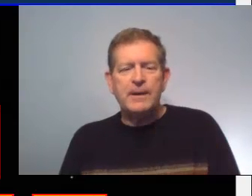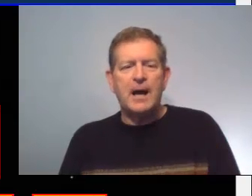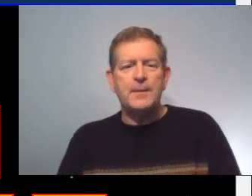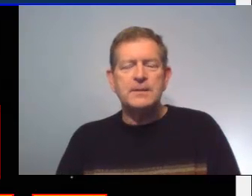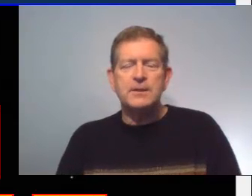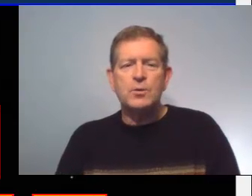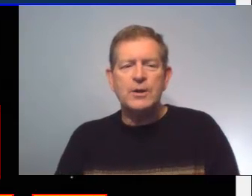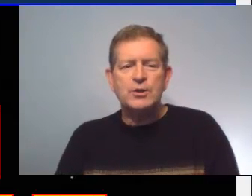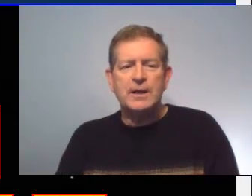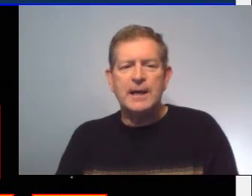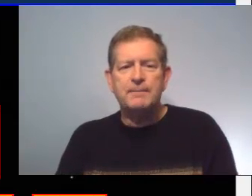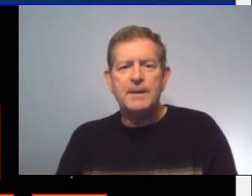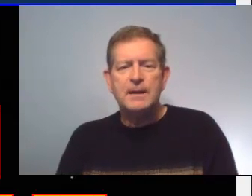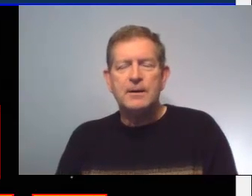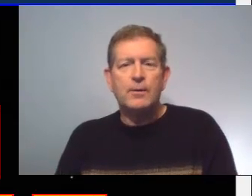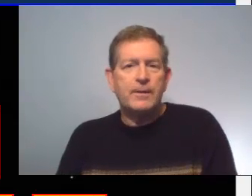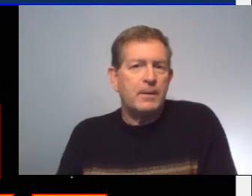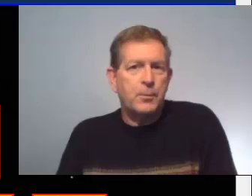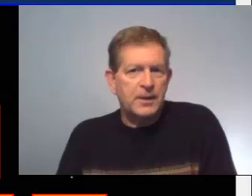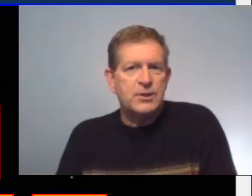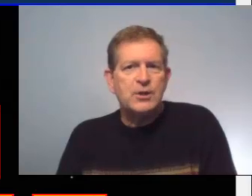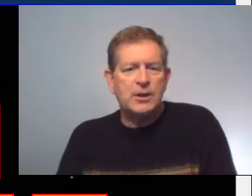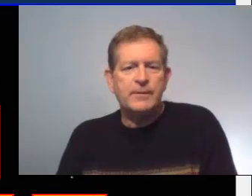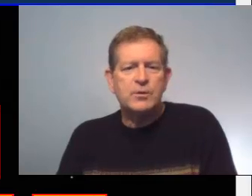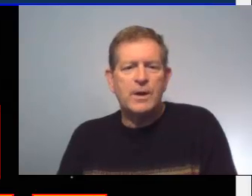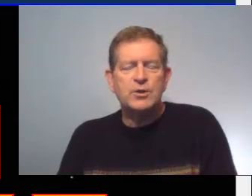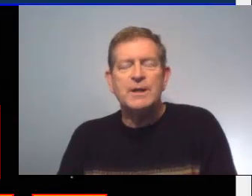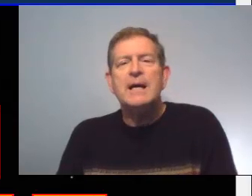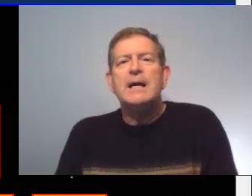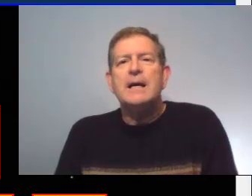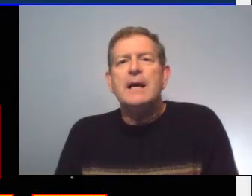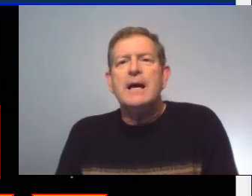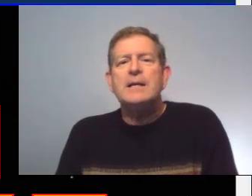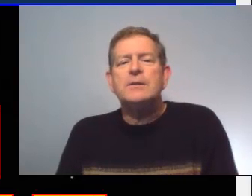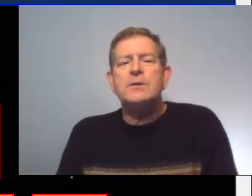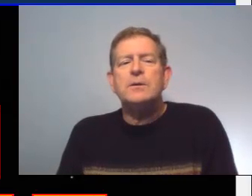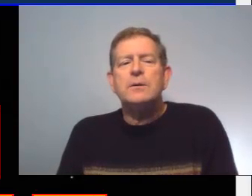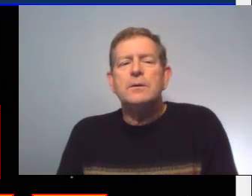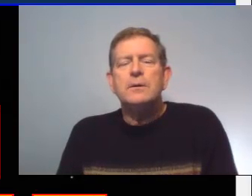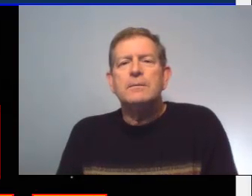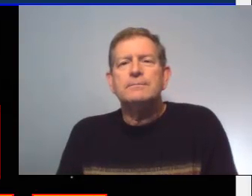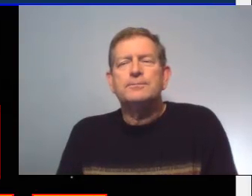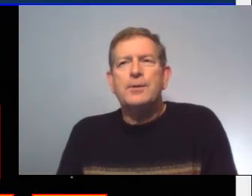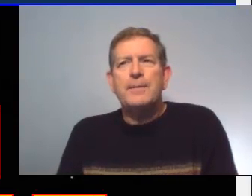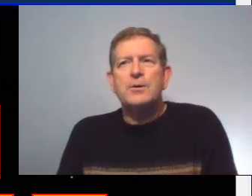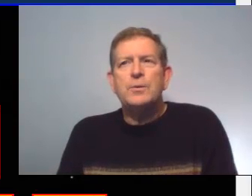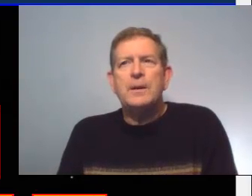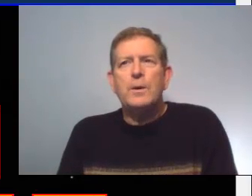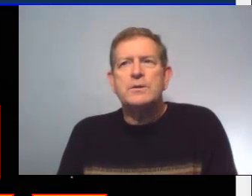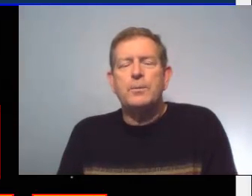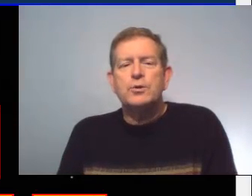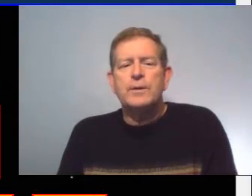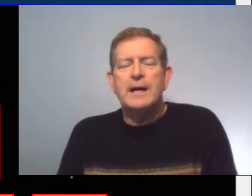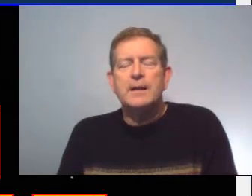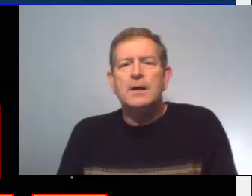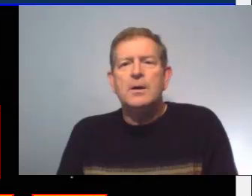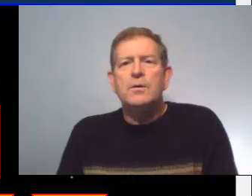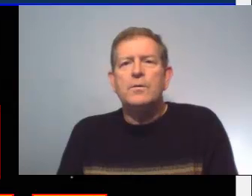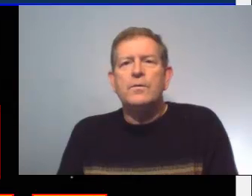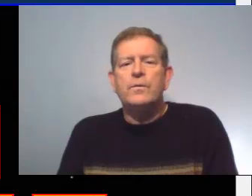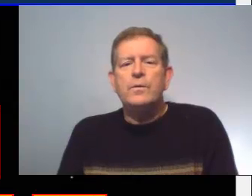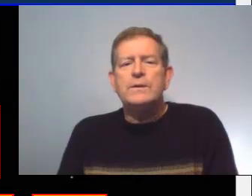think about the different elements of this question again, or the pronunciation of this question. Est-ce que, probably aren't too many ways to butcher